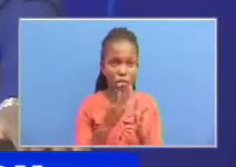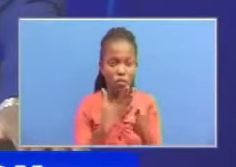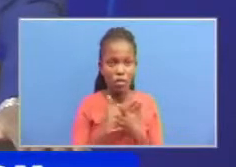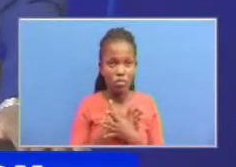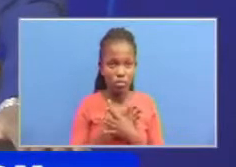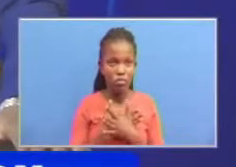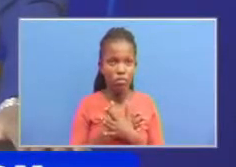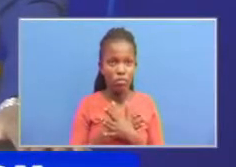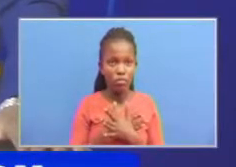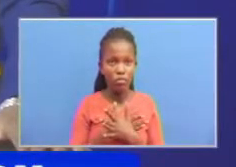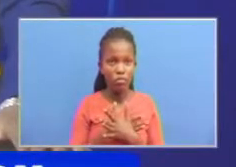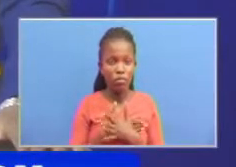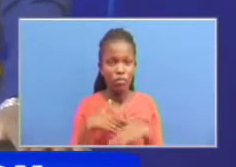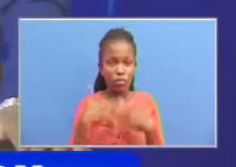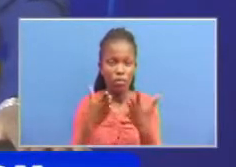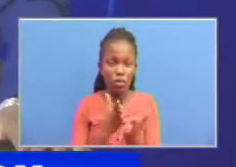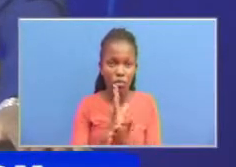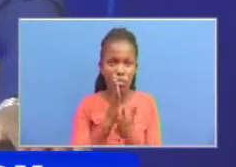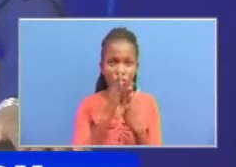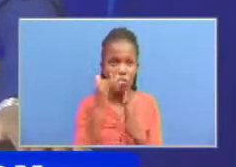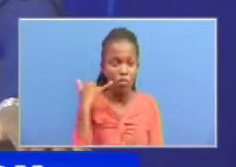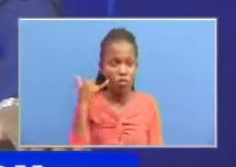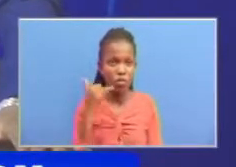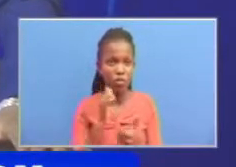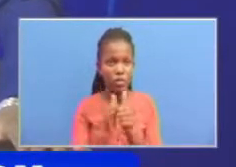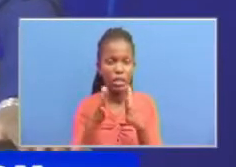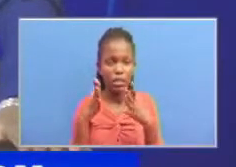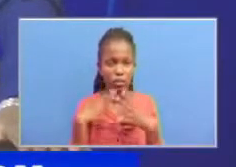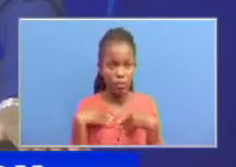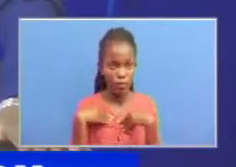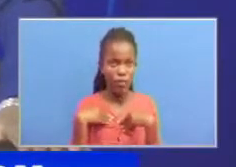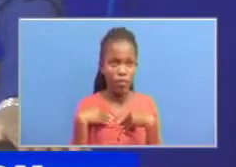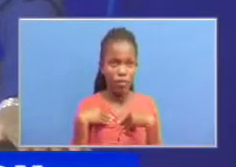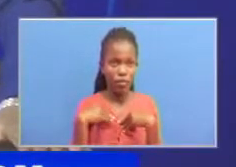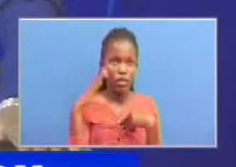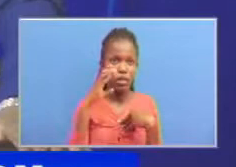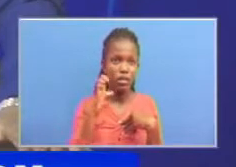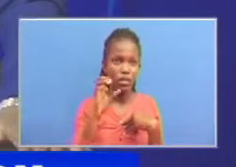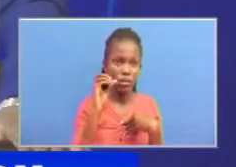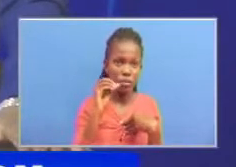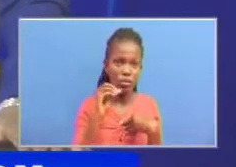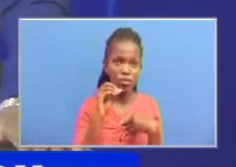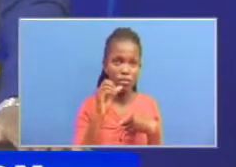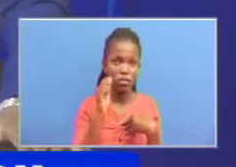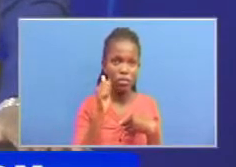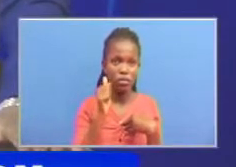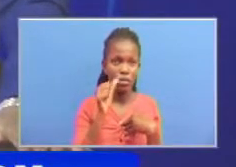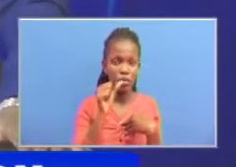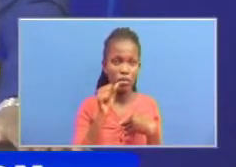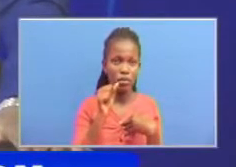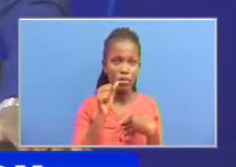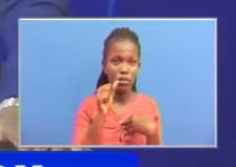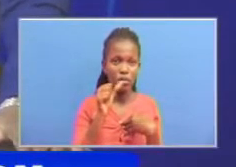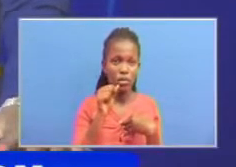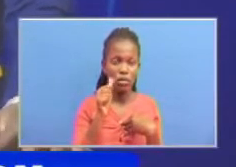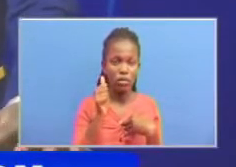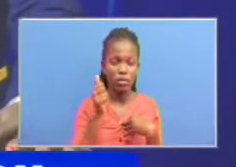mo kwisila simone. Ni undula wetikilua ni munene wa Safaricom Peter